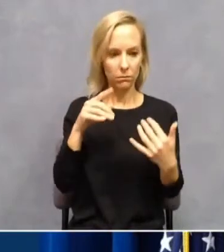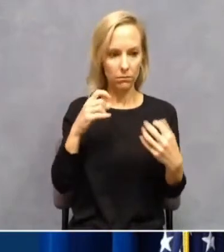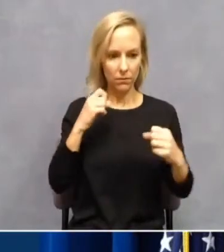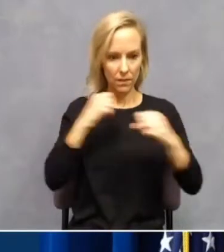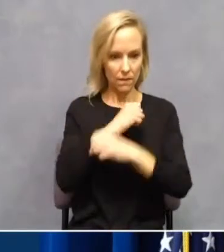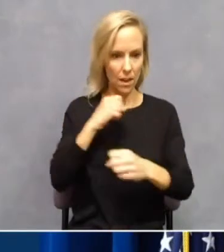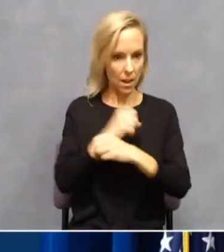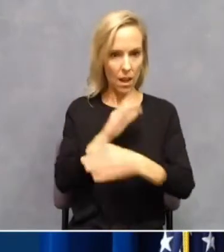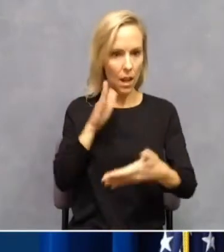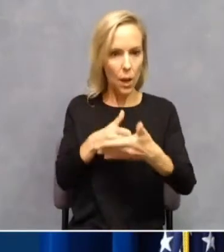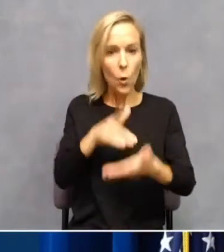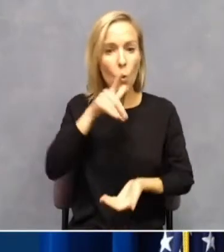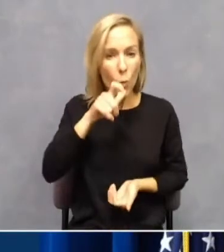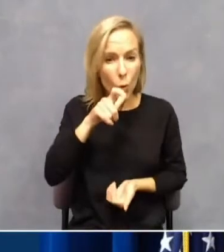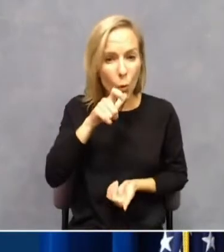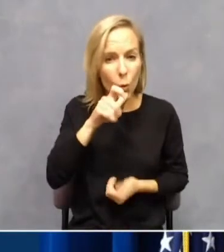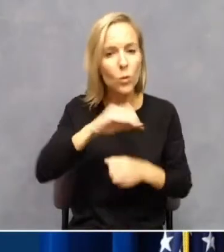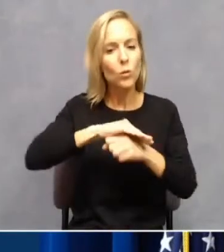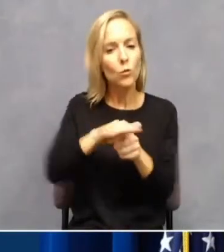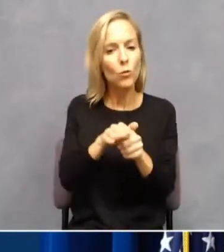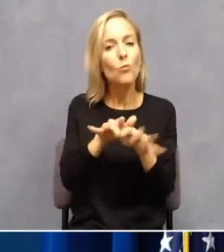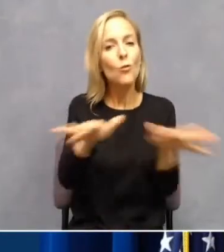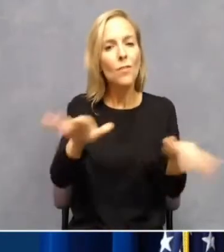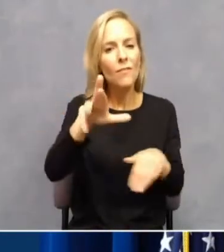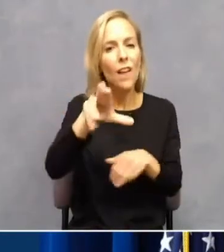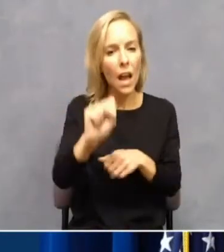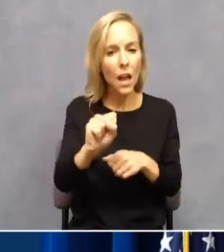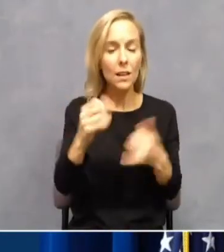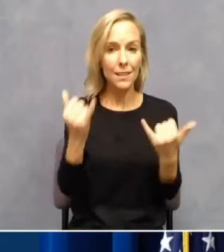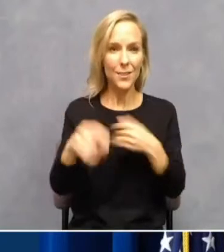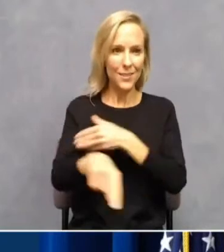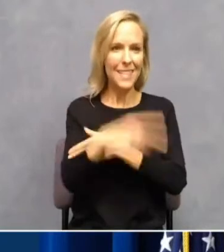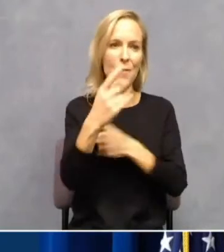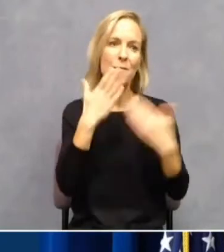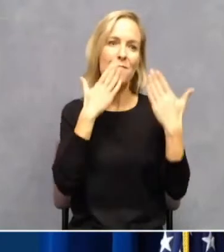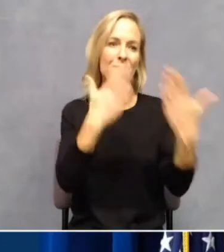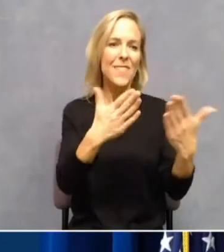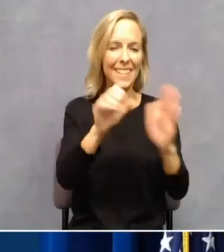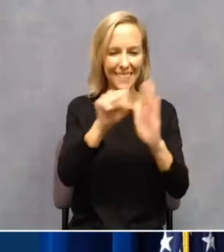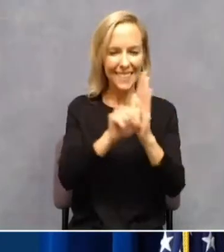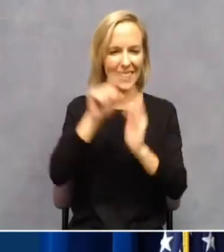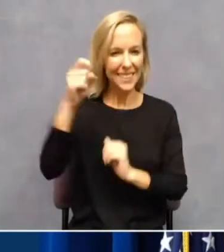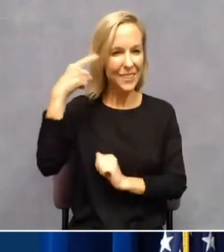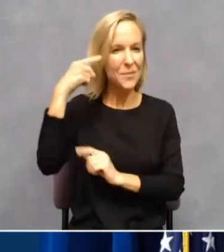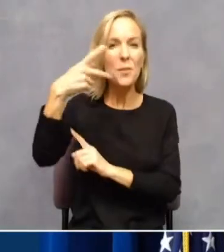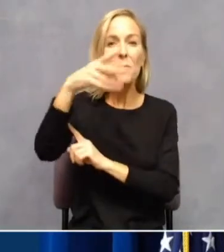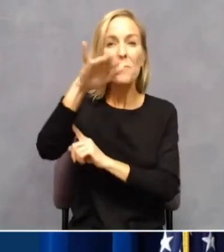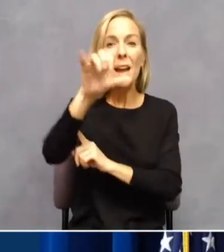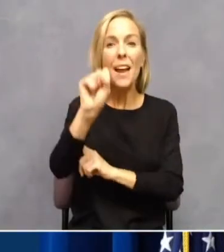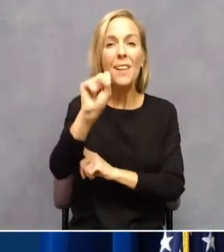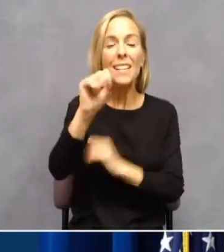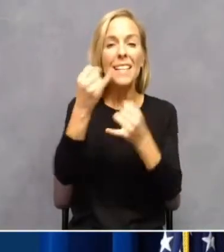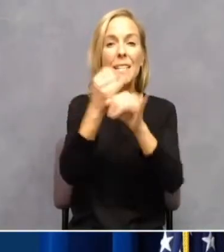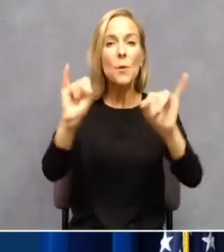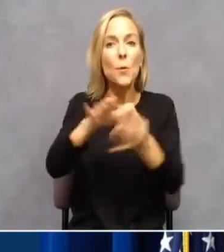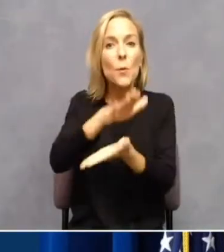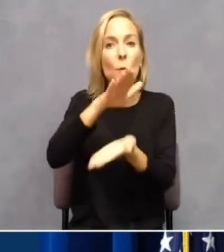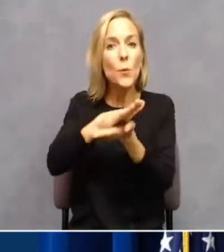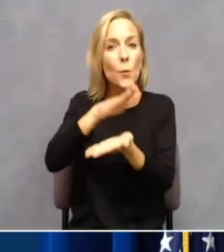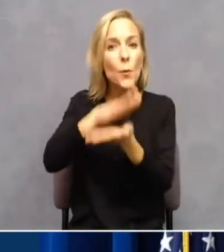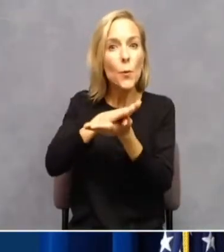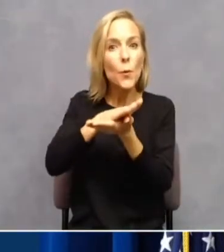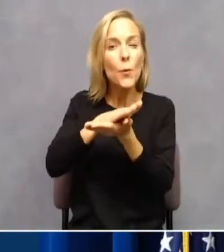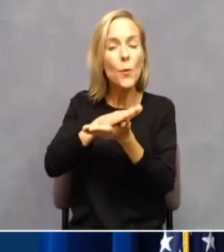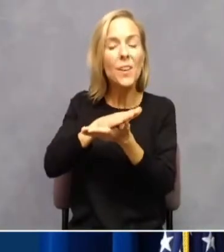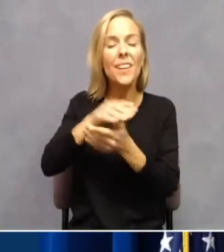in state government. Today, I want to thank Paris Independent Schools for looking out for their students and